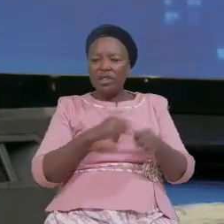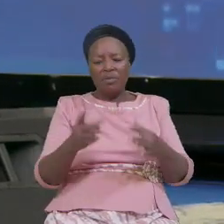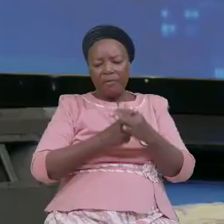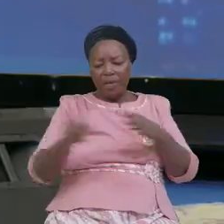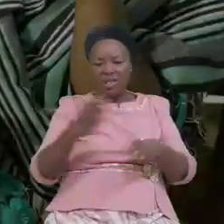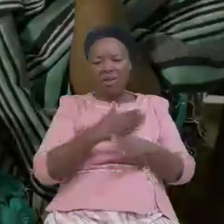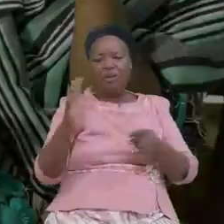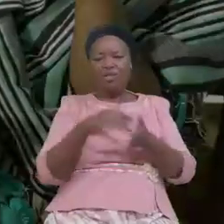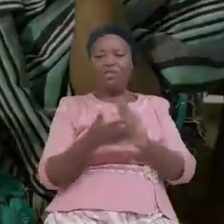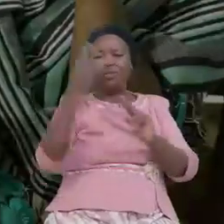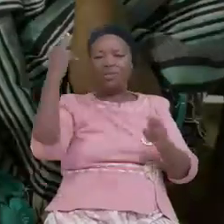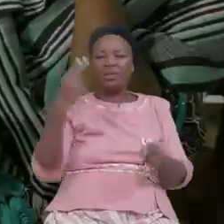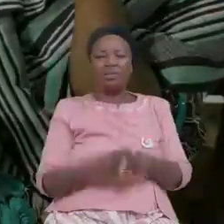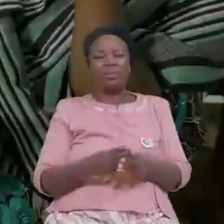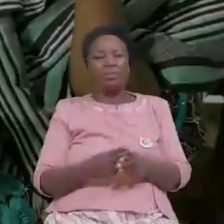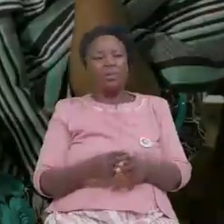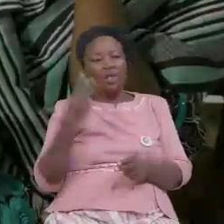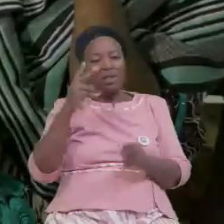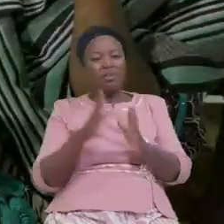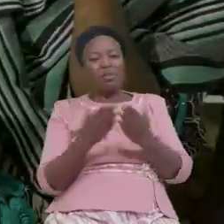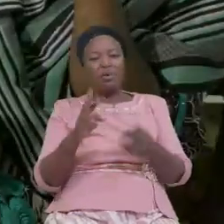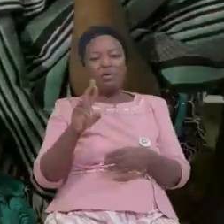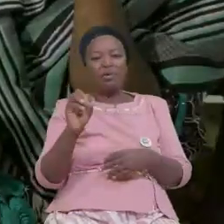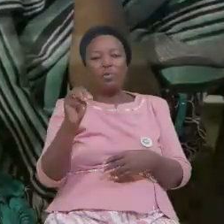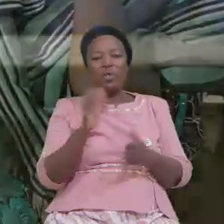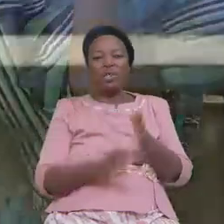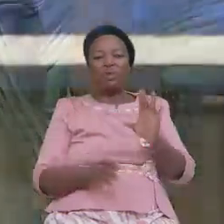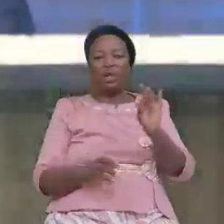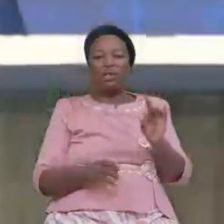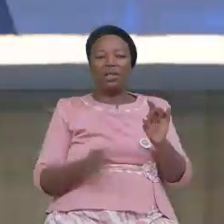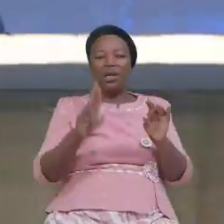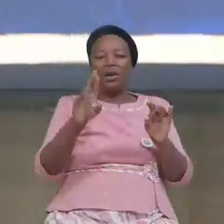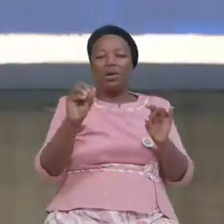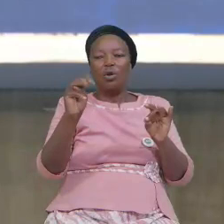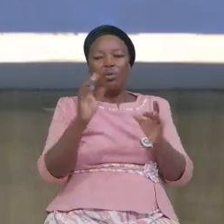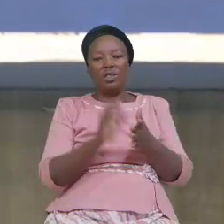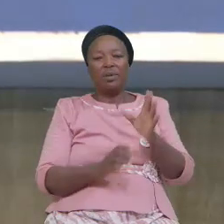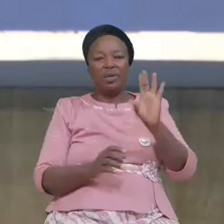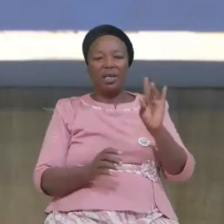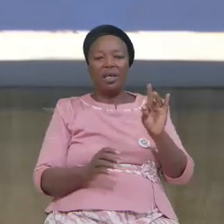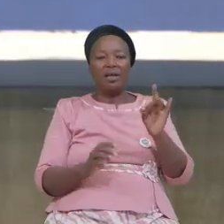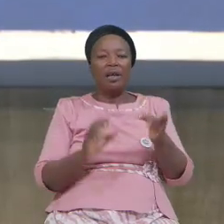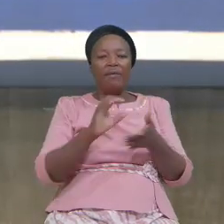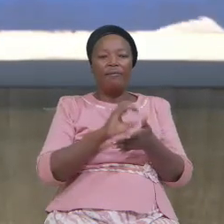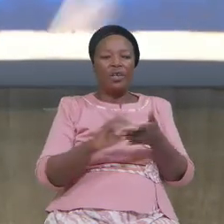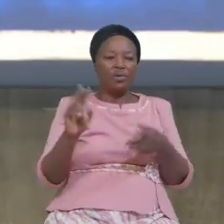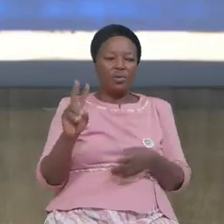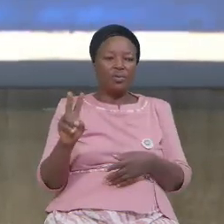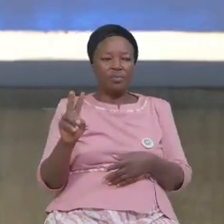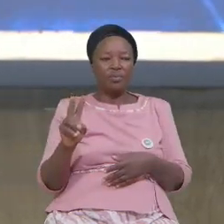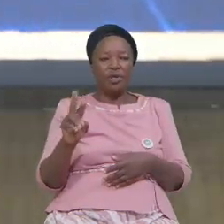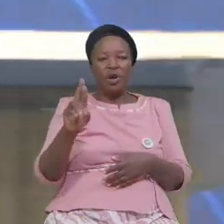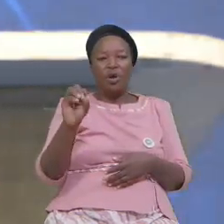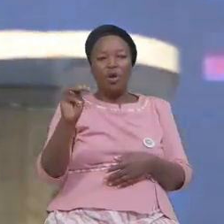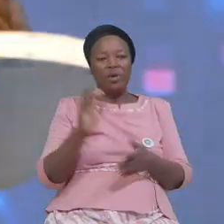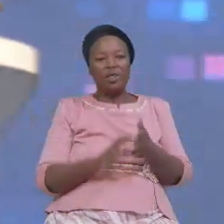in Jesus' name. Look at Romans chapter 8. Romans chapter 8, and I'm reading from verse 2. In Romans chapter 8,